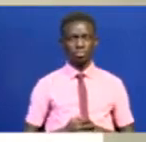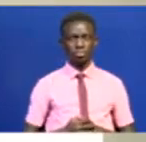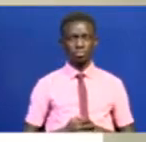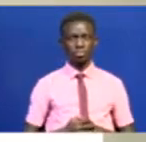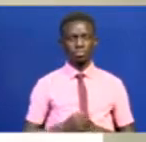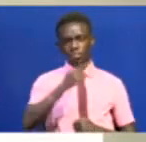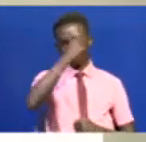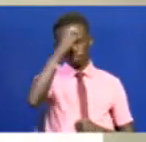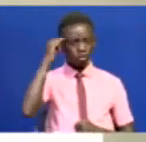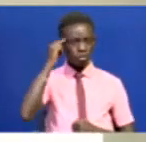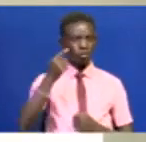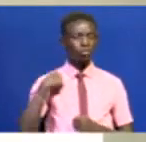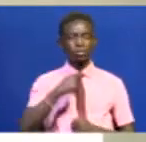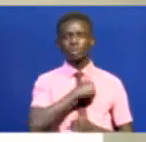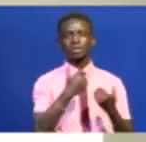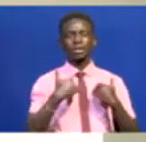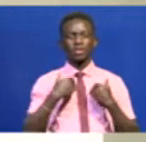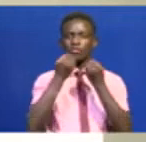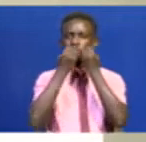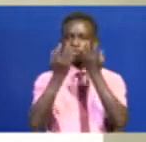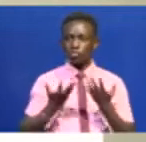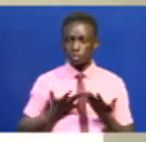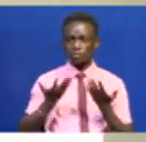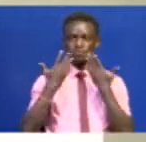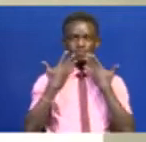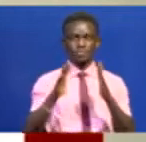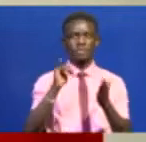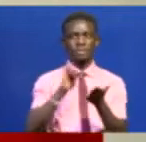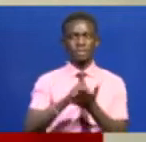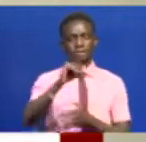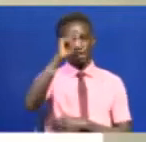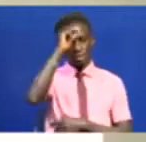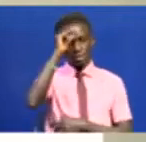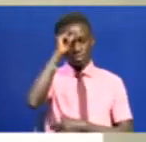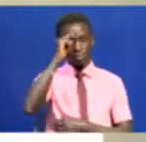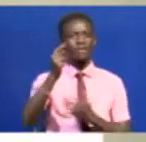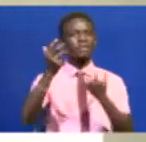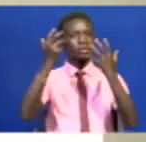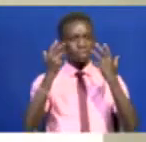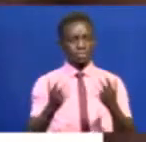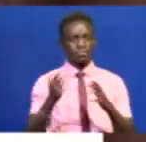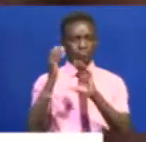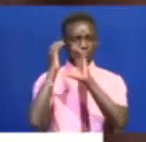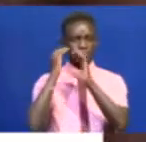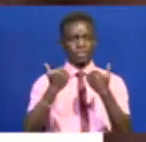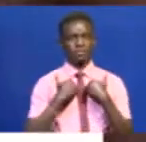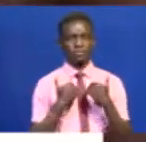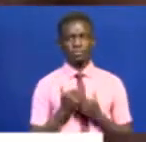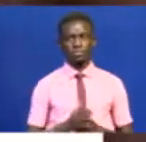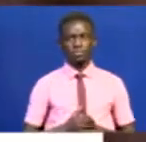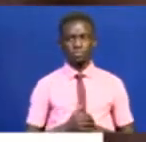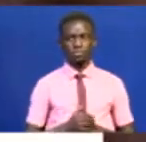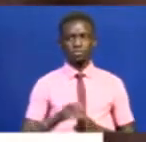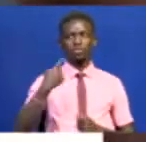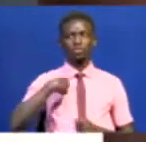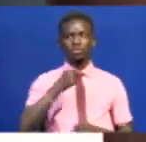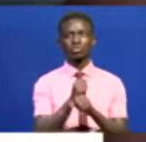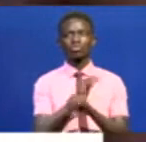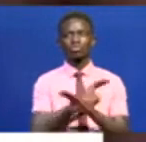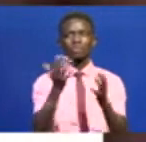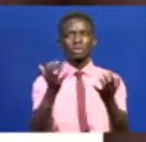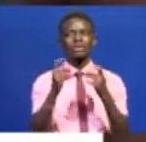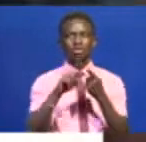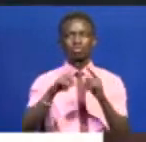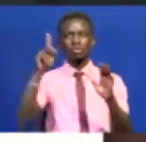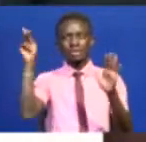Because we have been told the damage is heavy. So that we don't need to keep mpaka